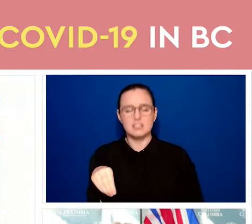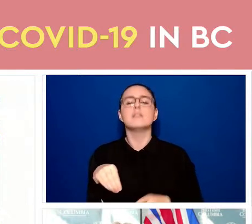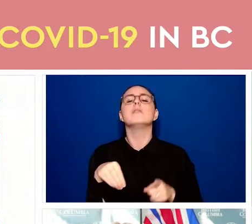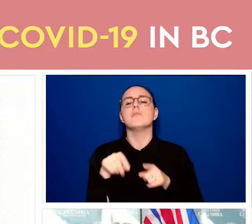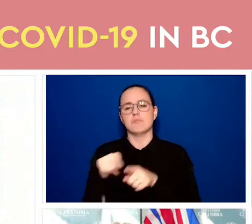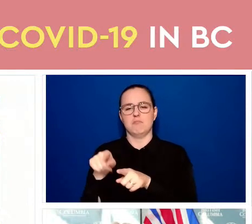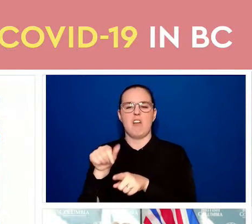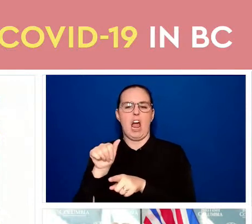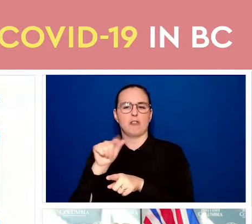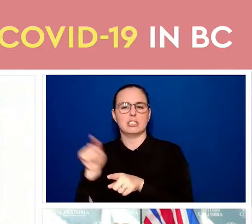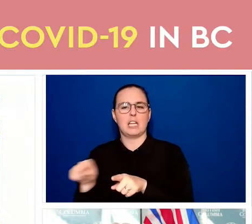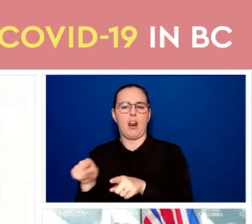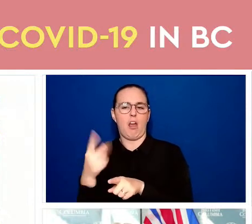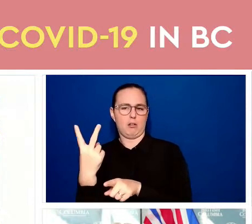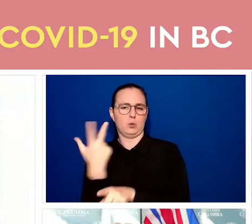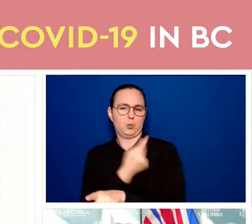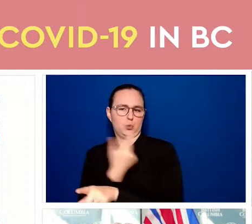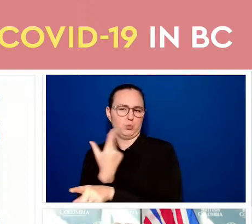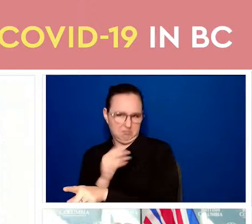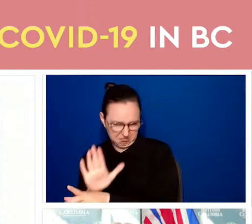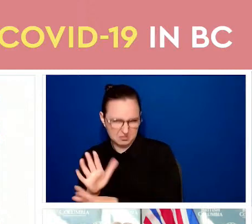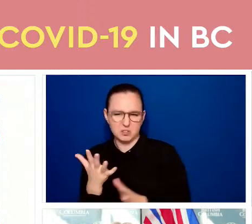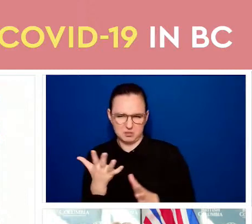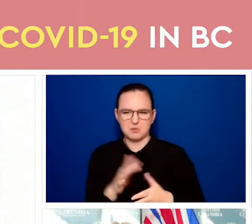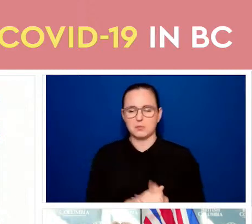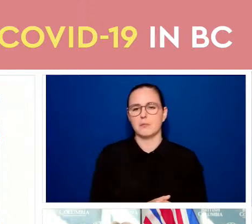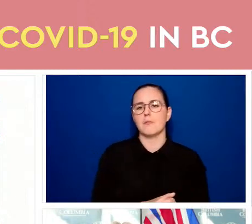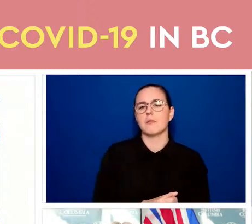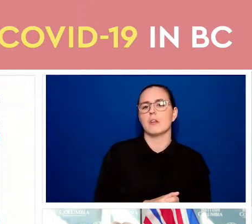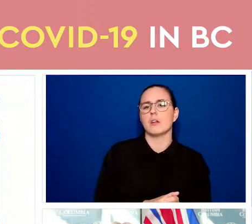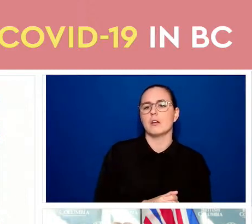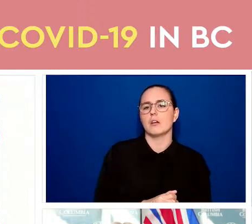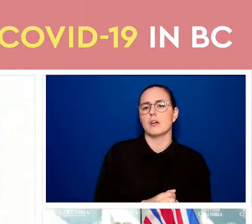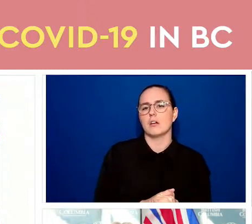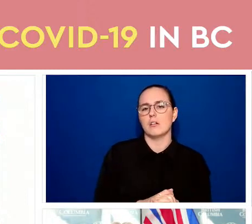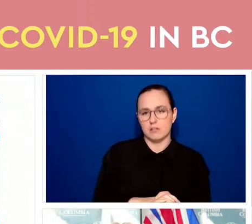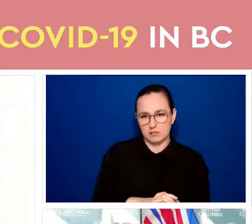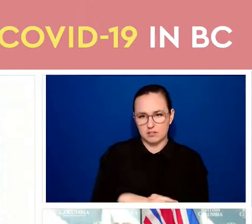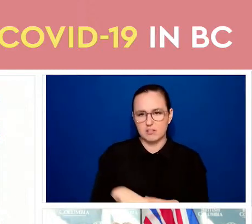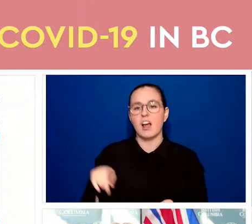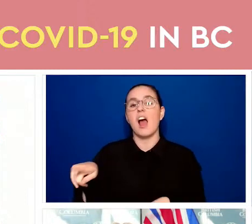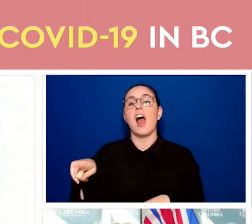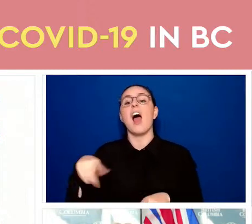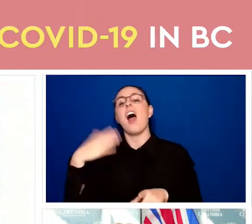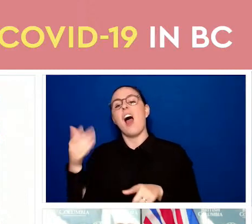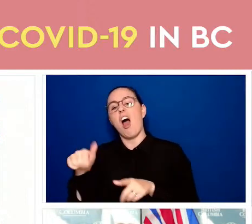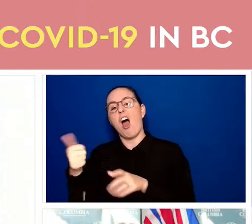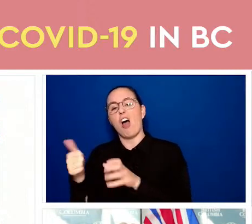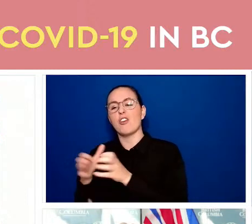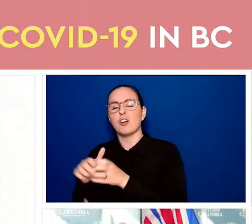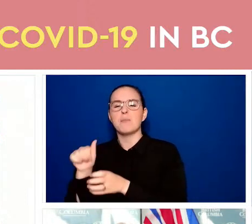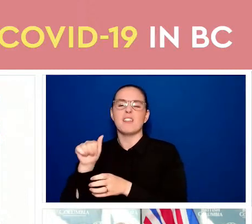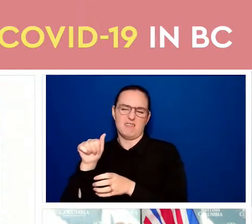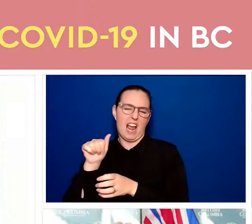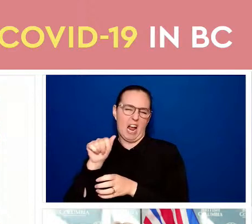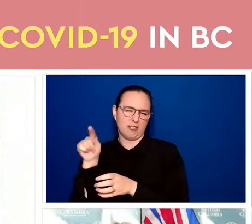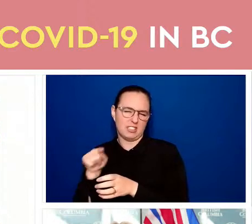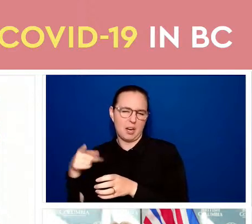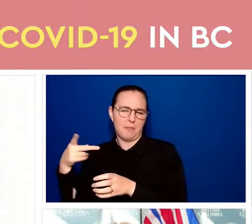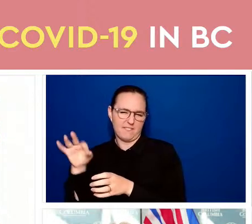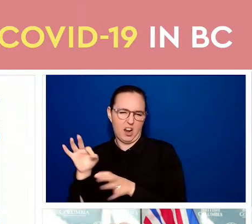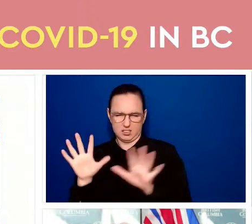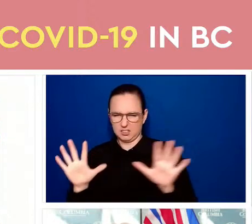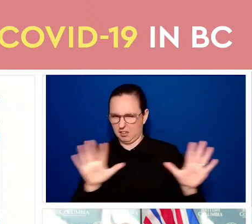Covishield, and about 5% of people received AstraZeneca and an mRNA. So what we show on the